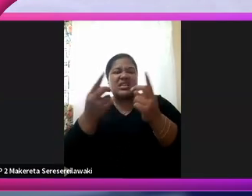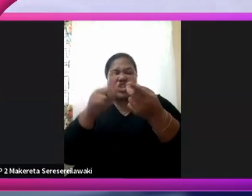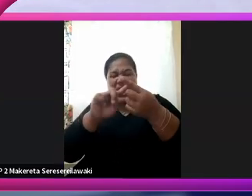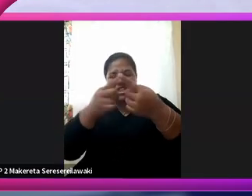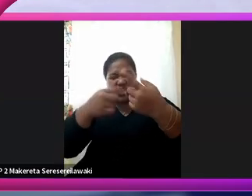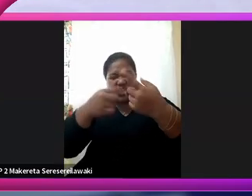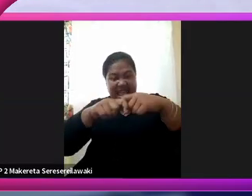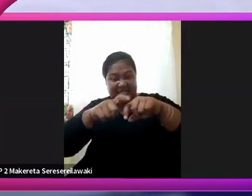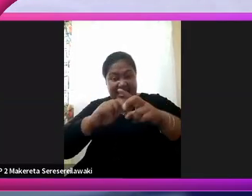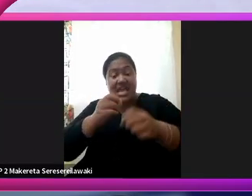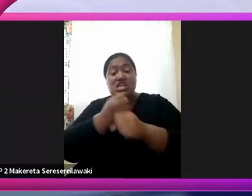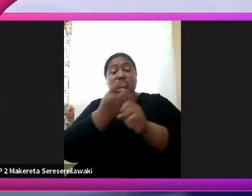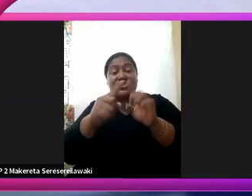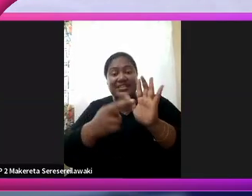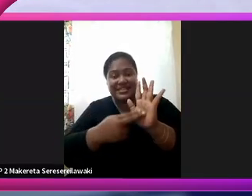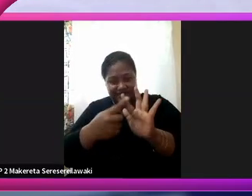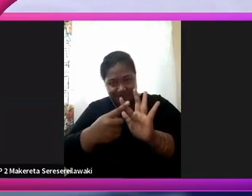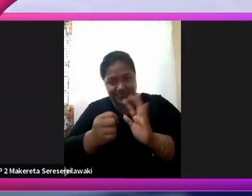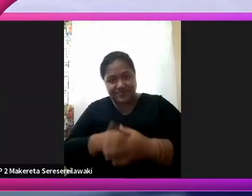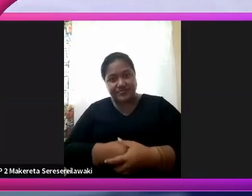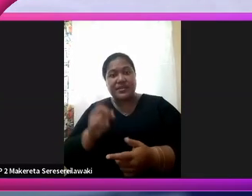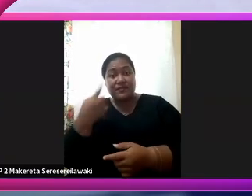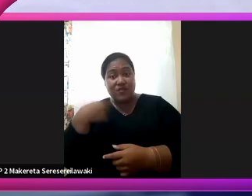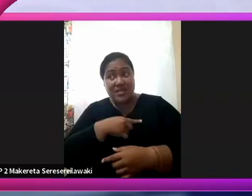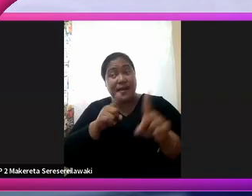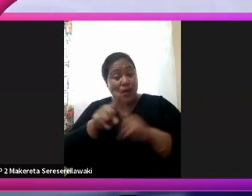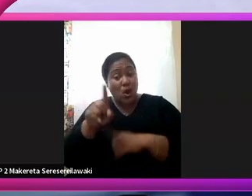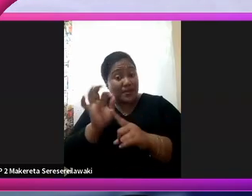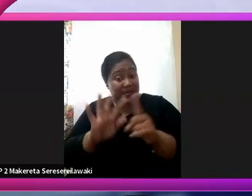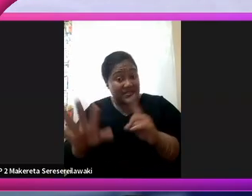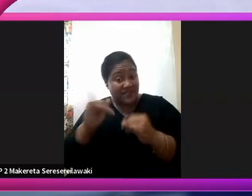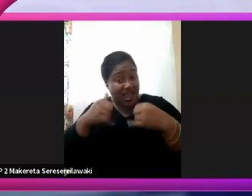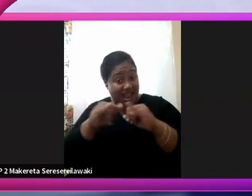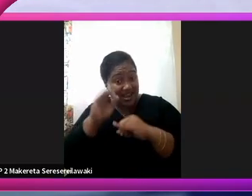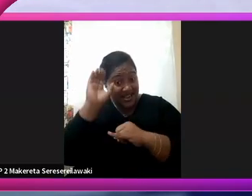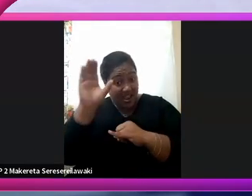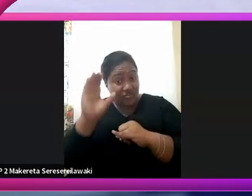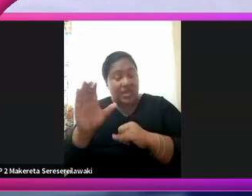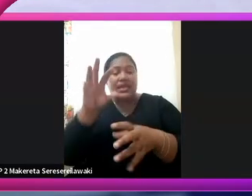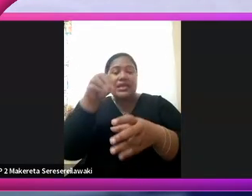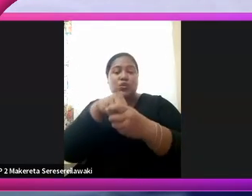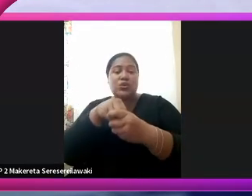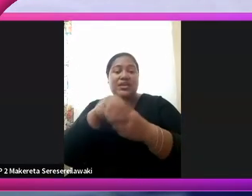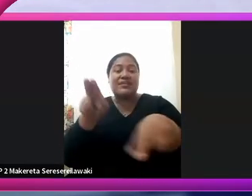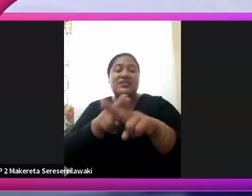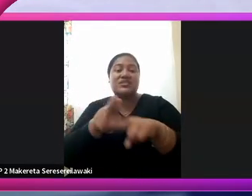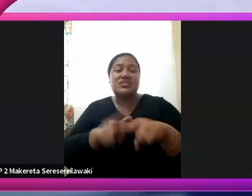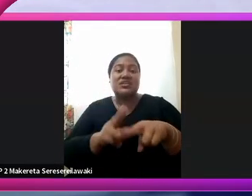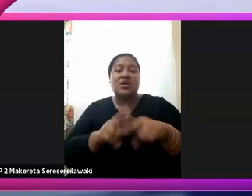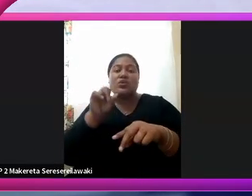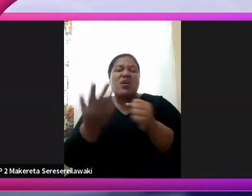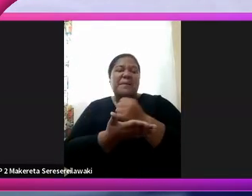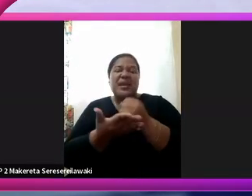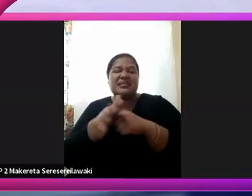But for us, we only do for most Pacific Island countries, including Fiji, we do a basic blood test,